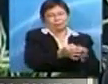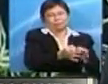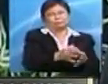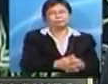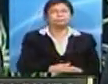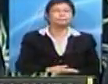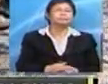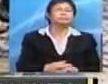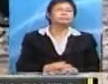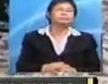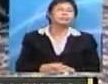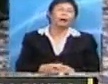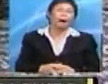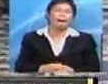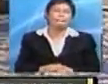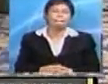Yes,